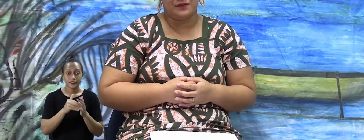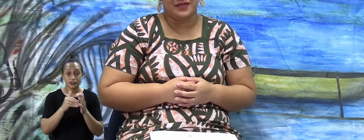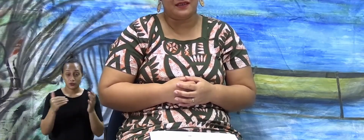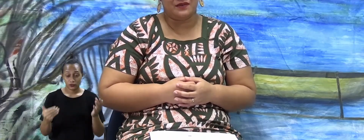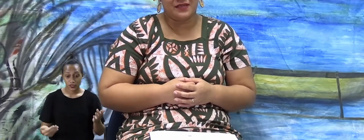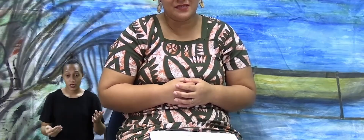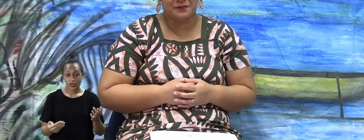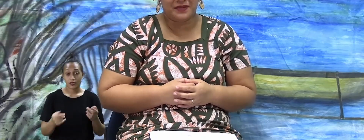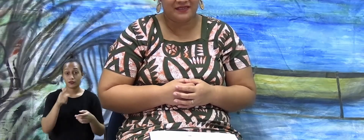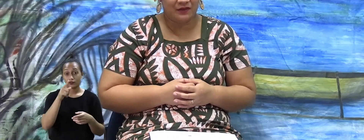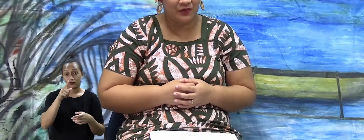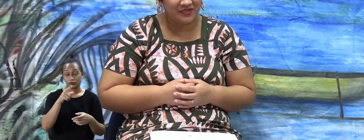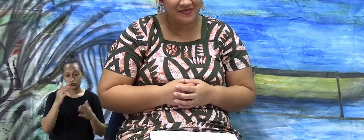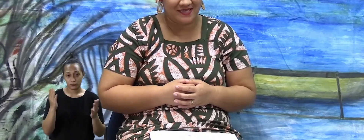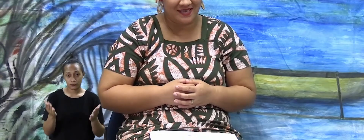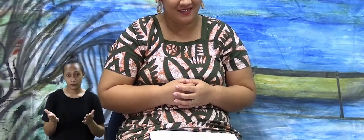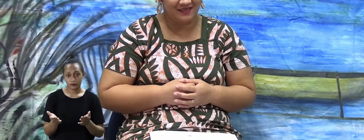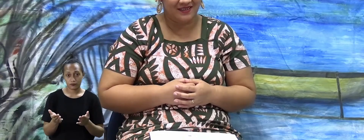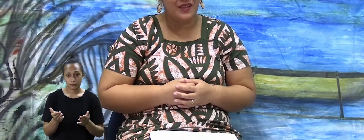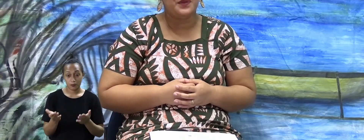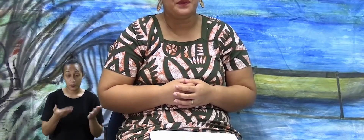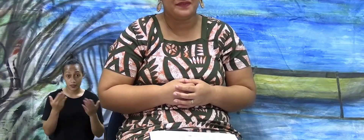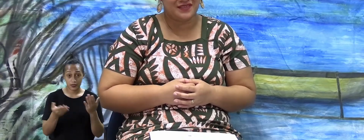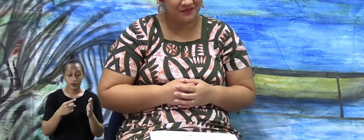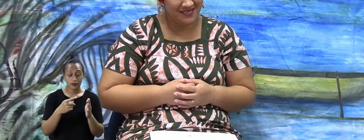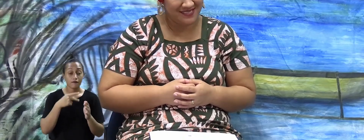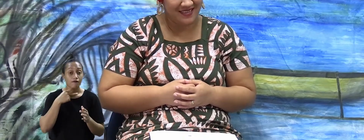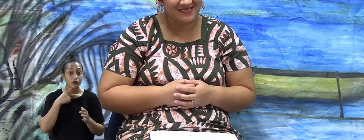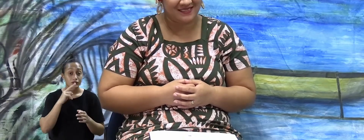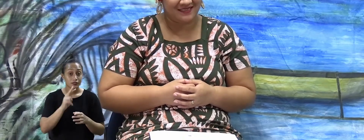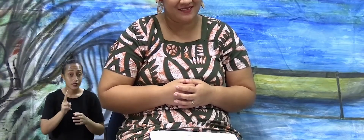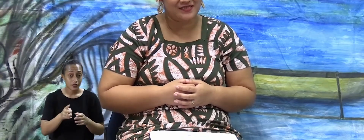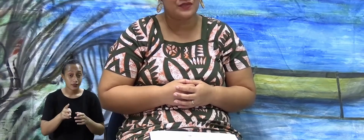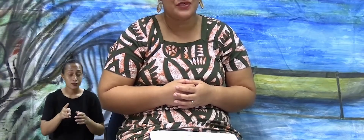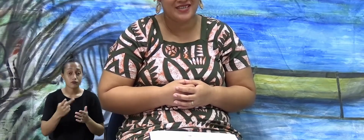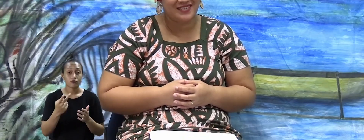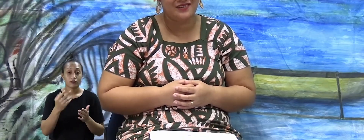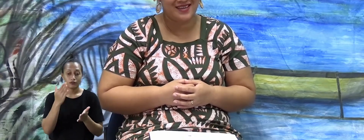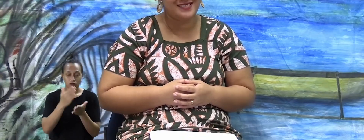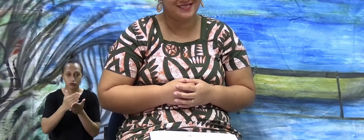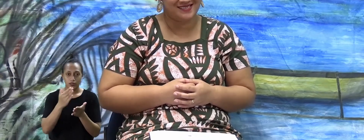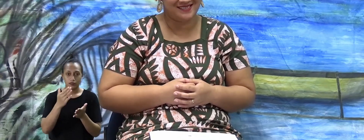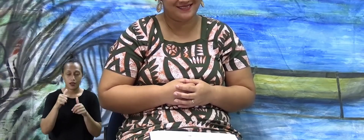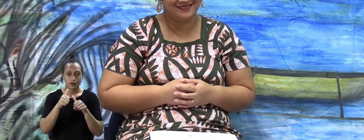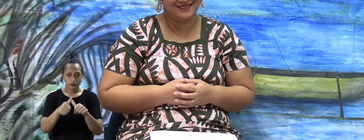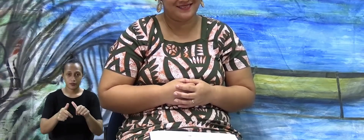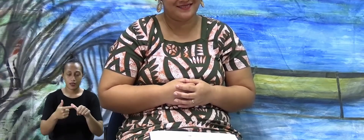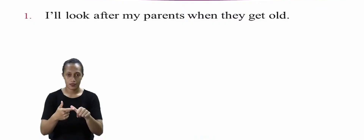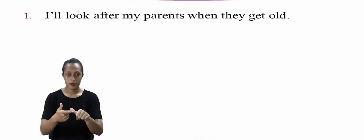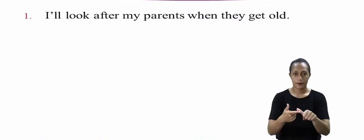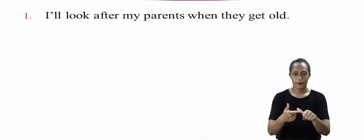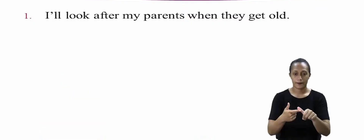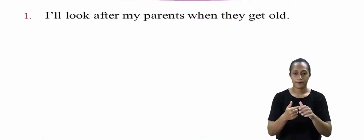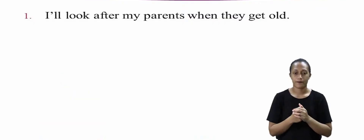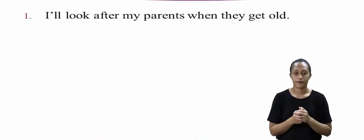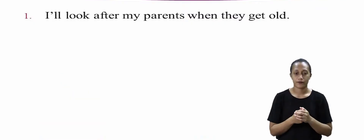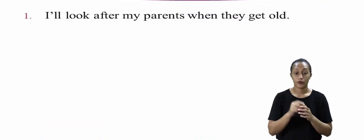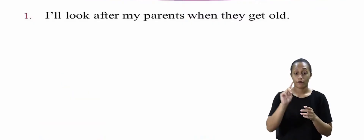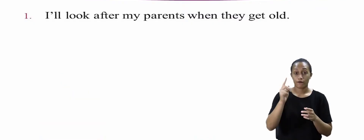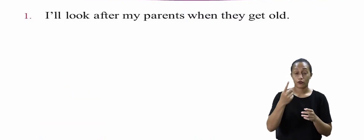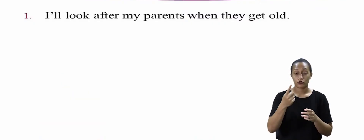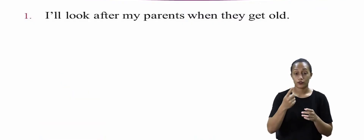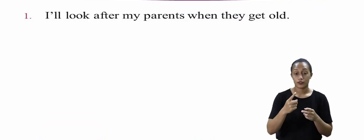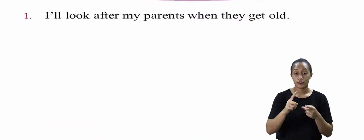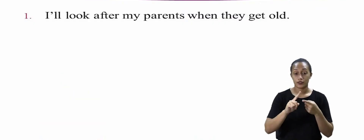Now, we are going to play the audios again with the correct answer. So check your answers. Audio